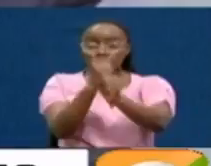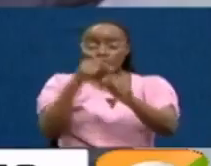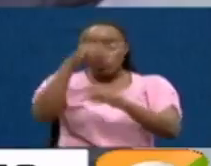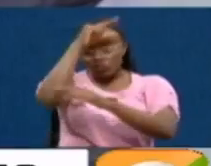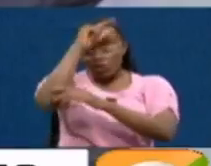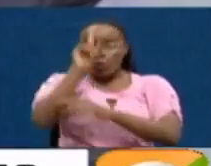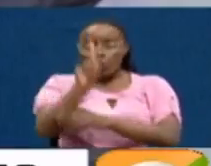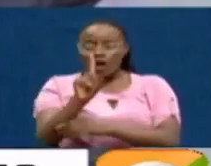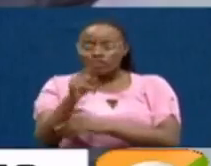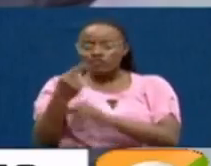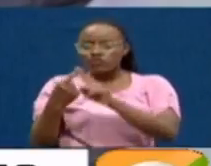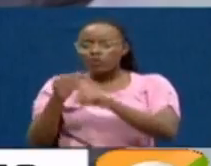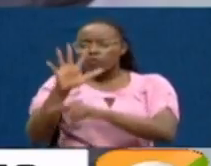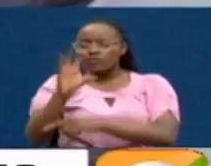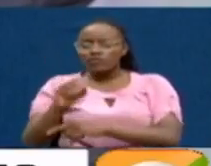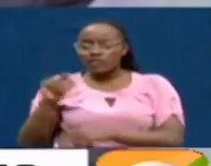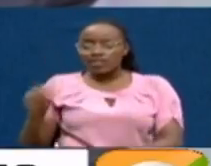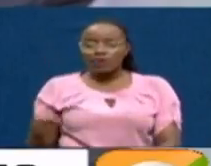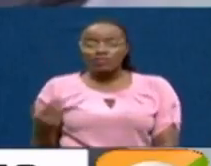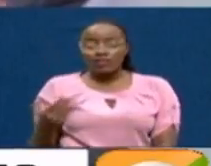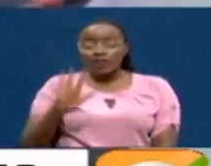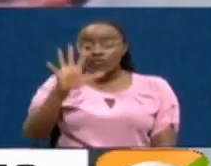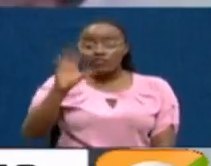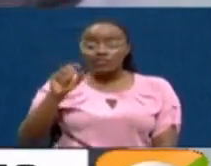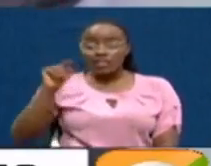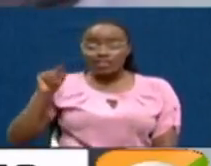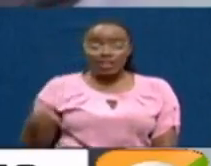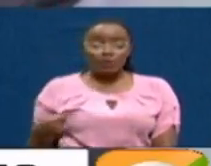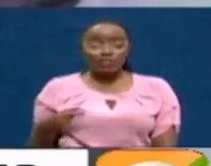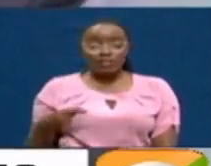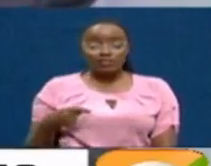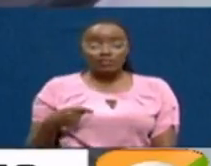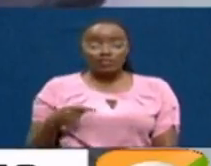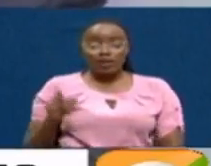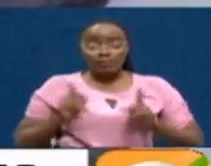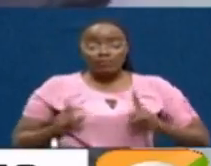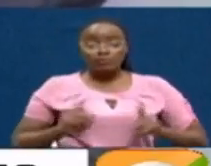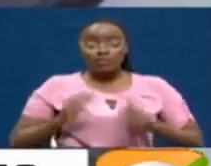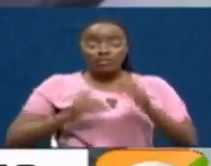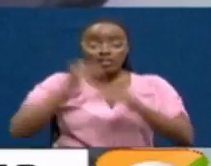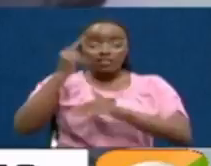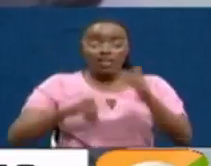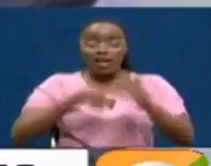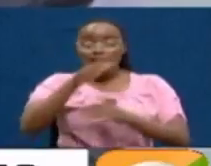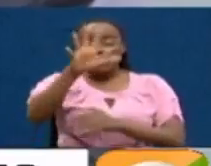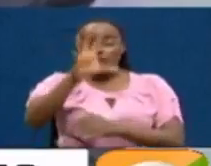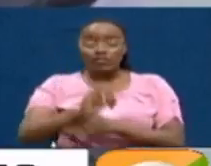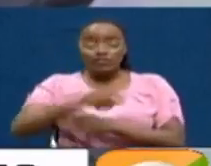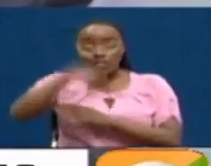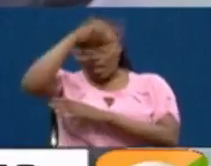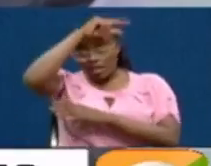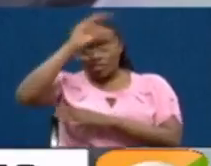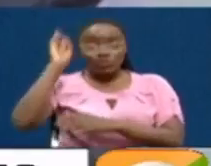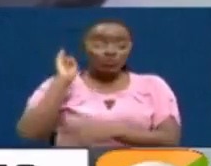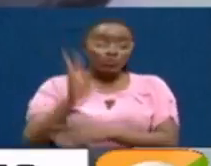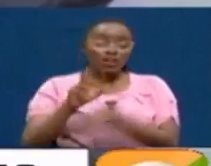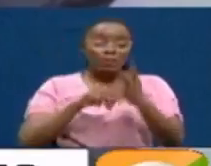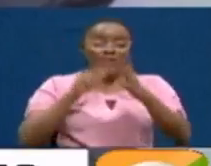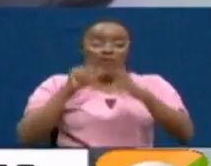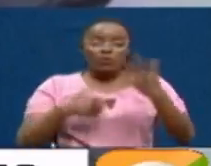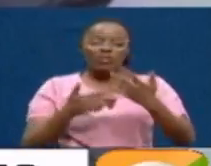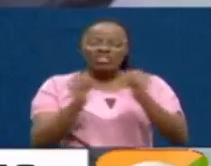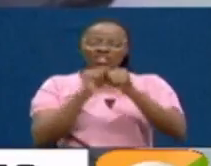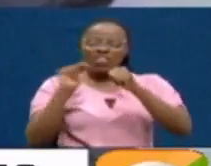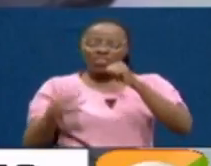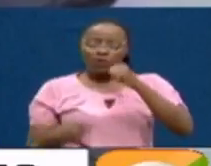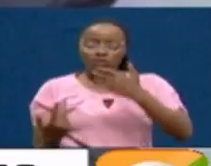is 1 out of 50,000, Bob. I mean, 50,000 graduates. Next year, another 50 will graduate. So in other words, maybe